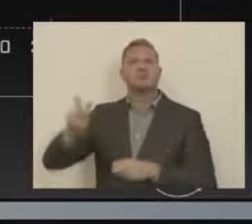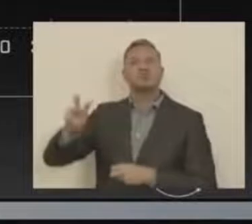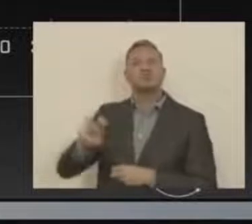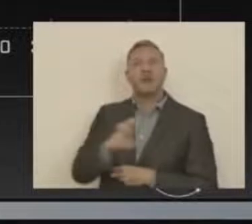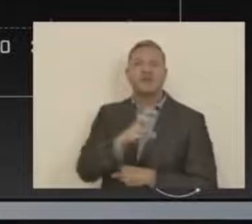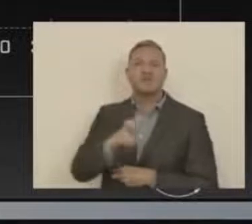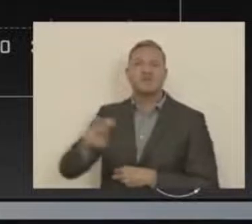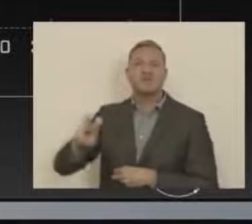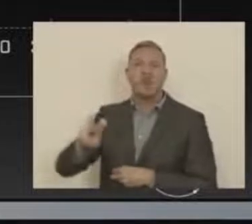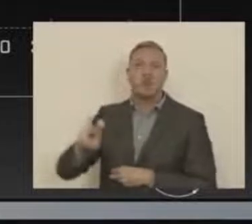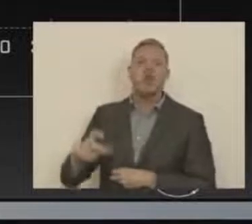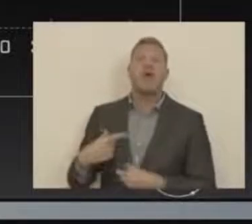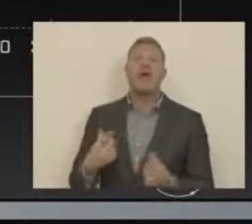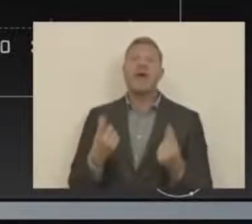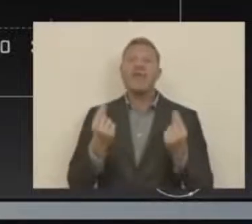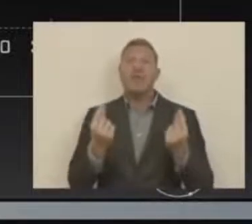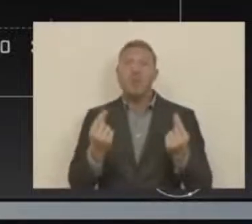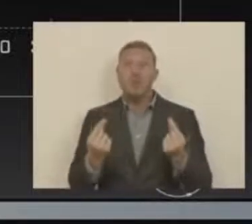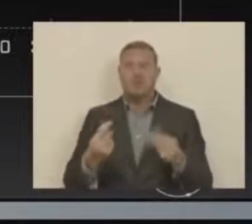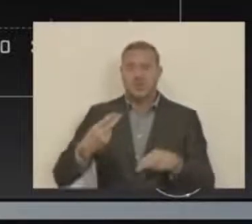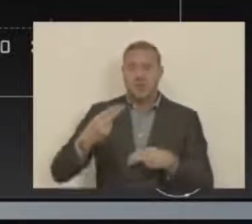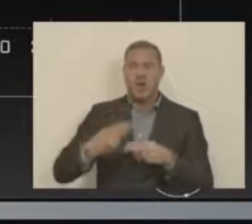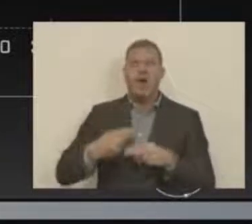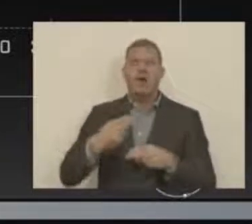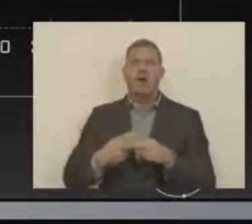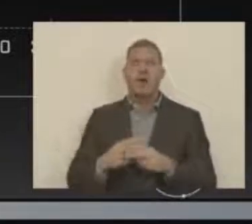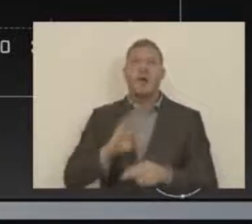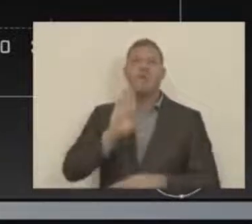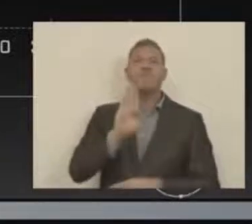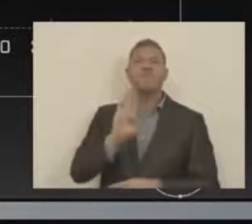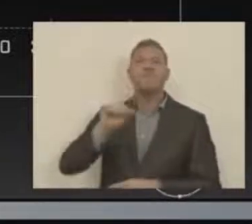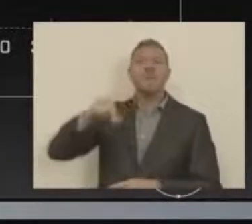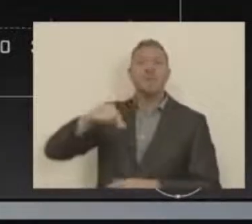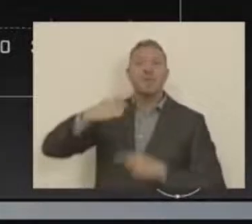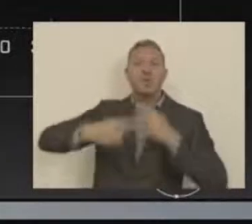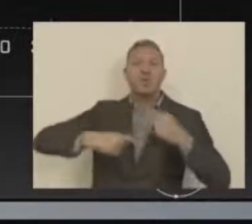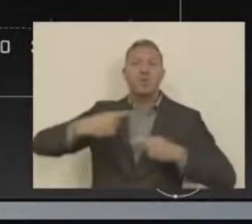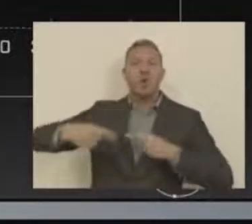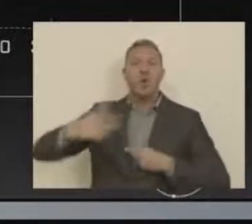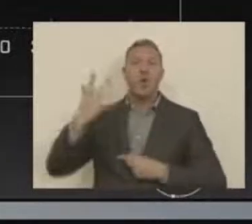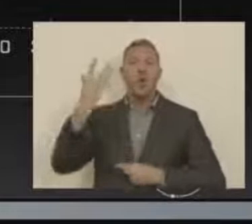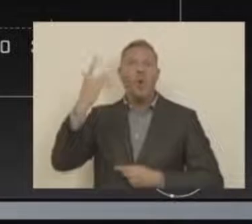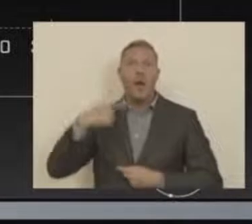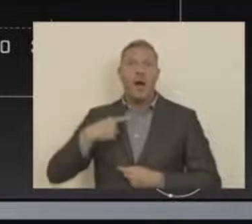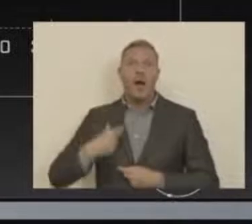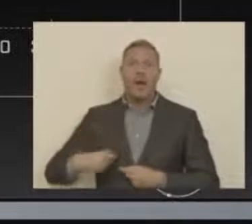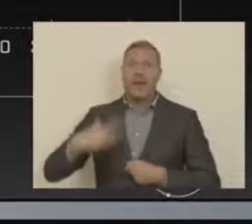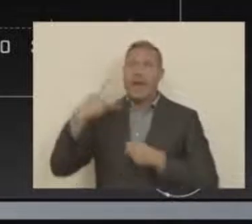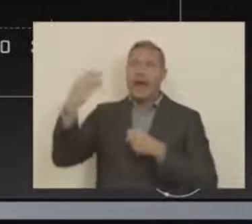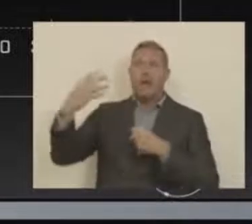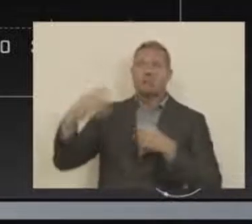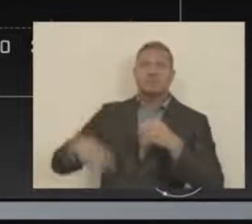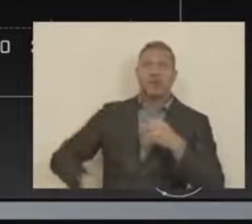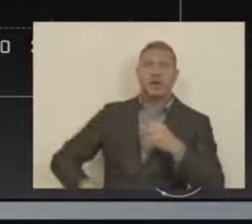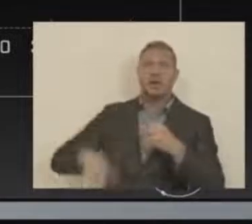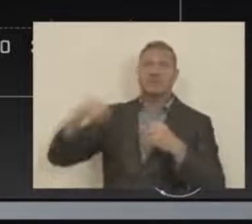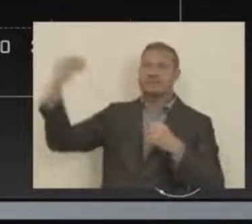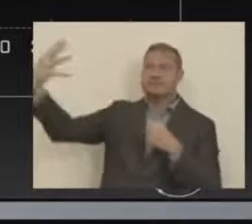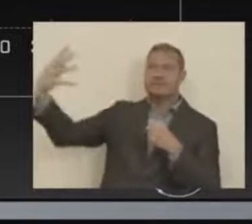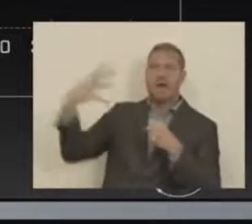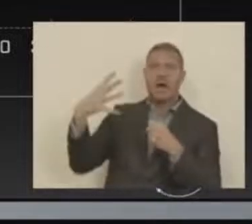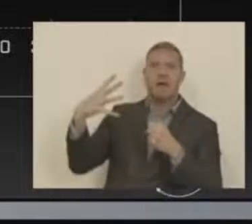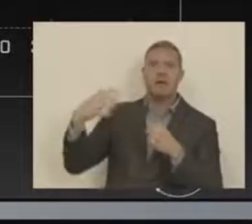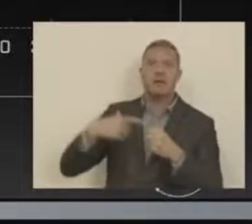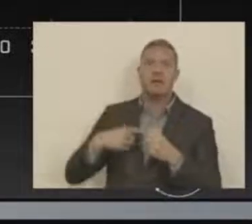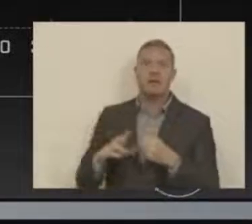barbecue roll, where our rocket will spin to make sure we are evenly heated on all sides. On the side that's in the shade, it can be negative hundreds of